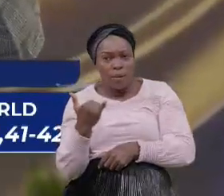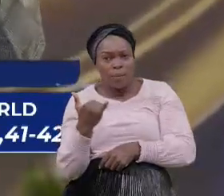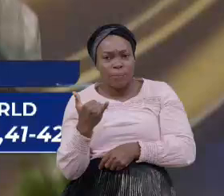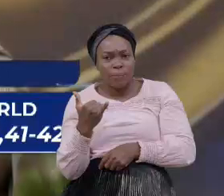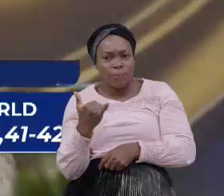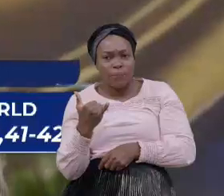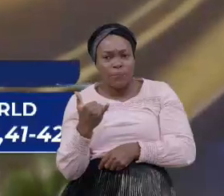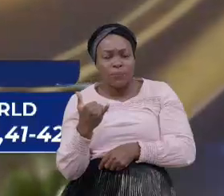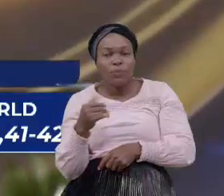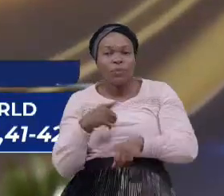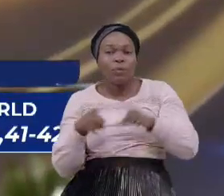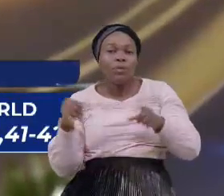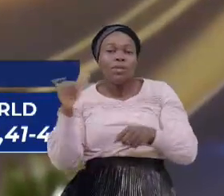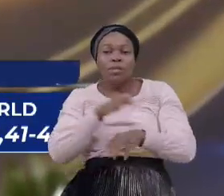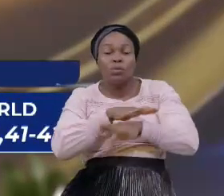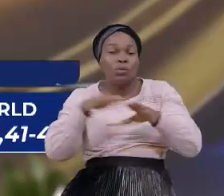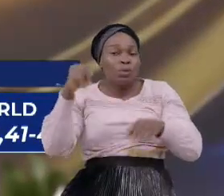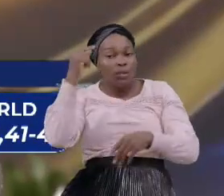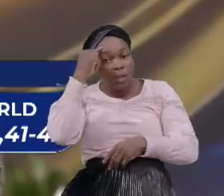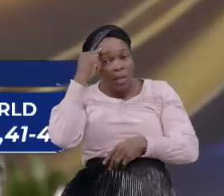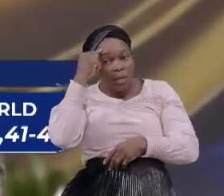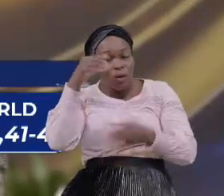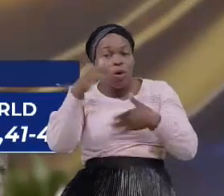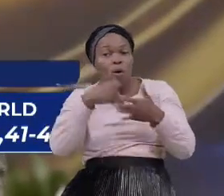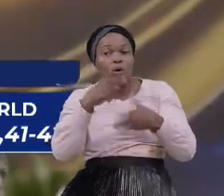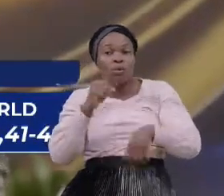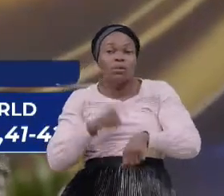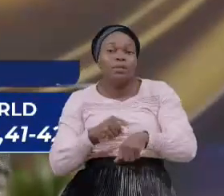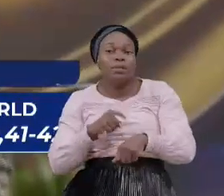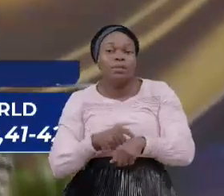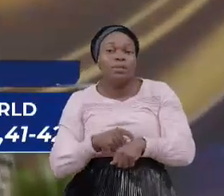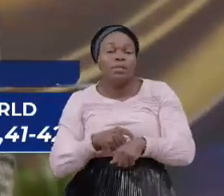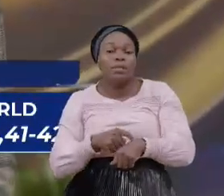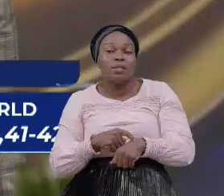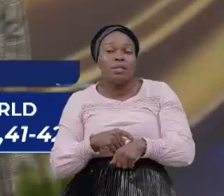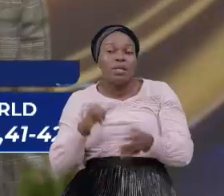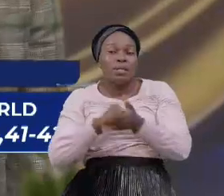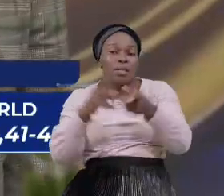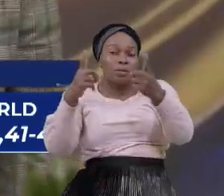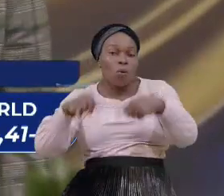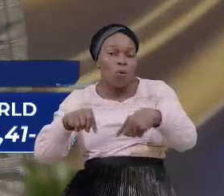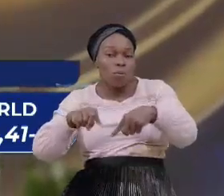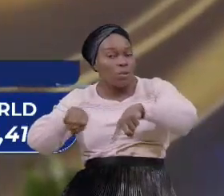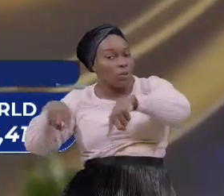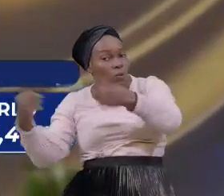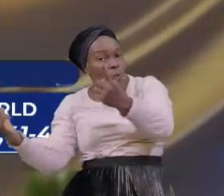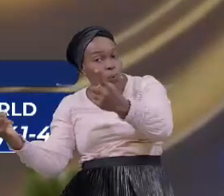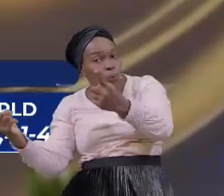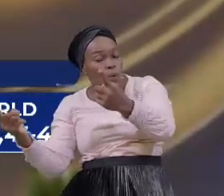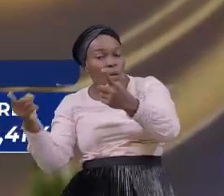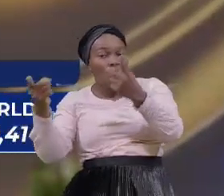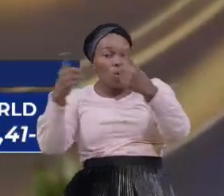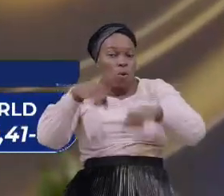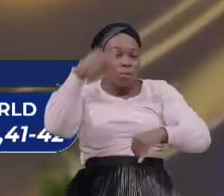didn't think all the seasons that come and go is reserving